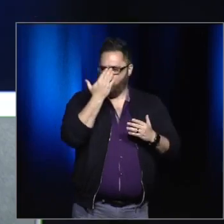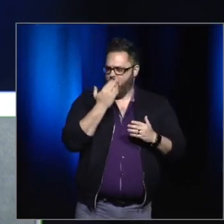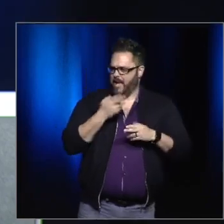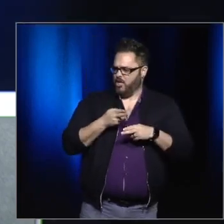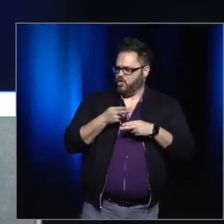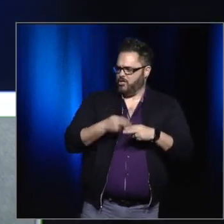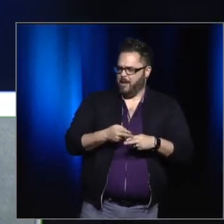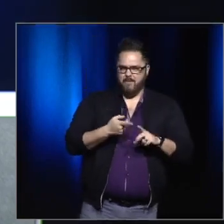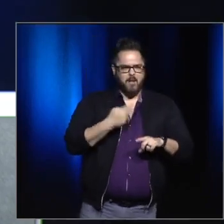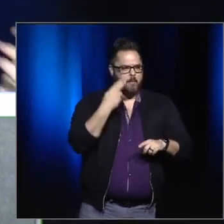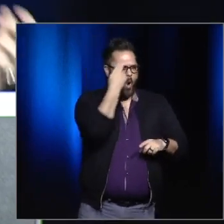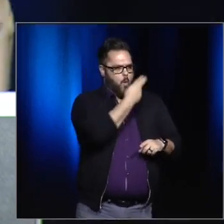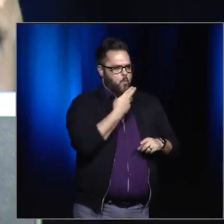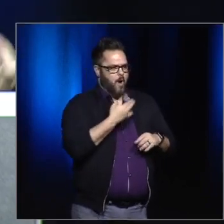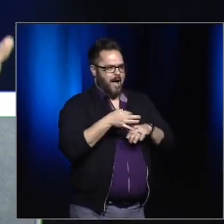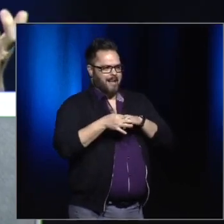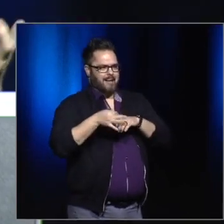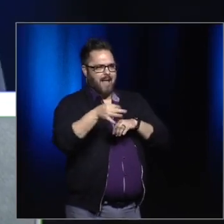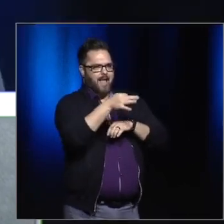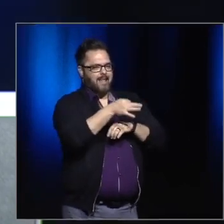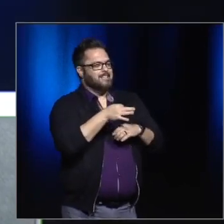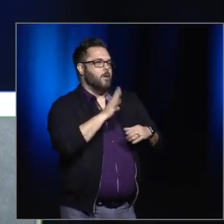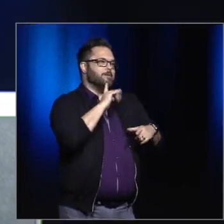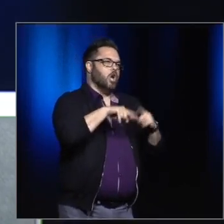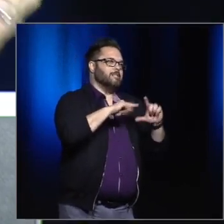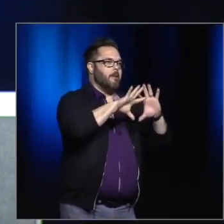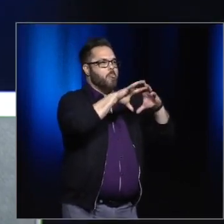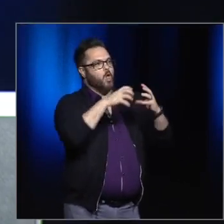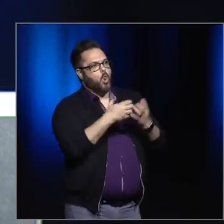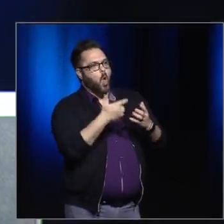little discussion about global gods and,